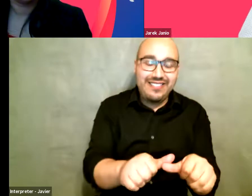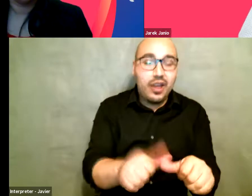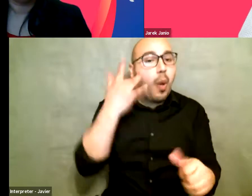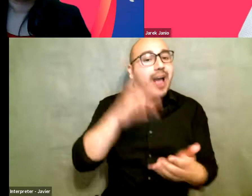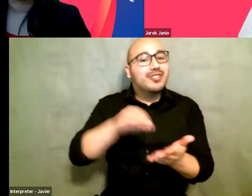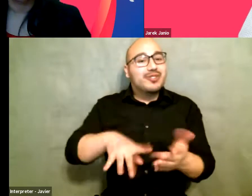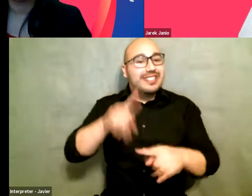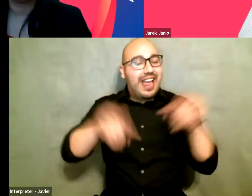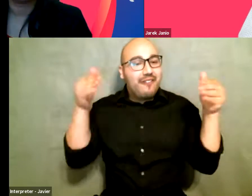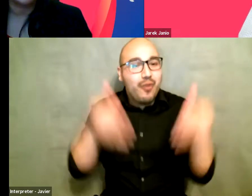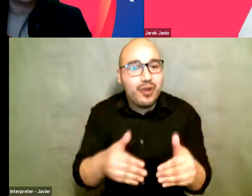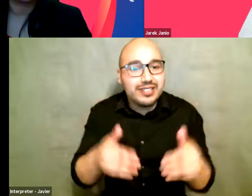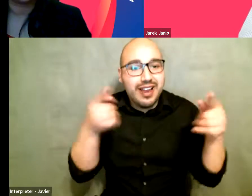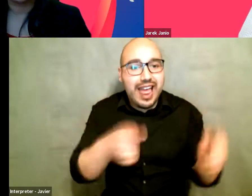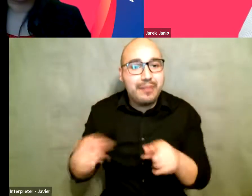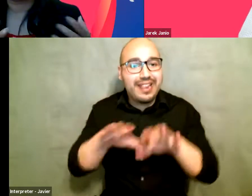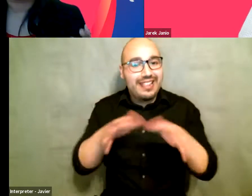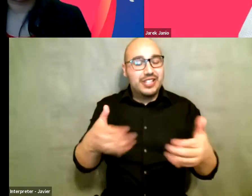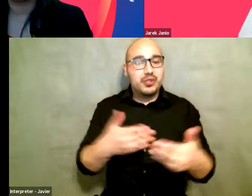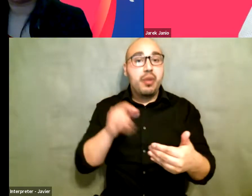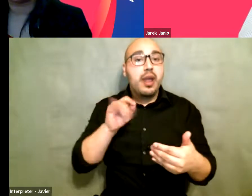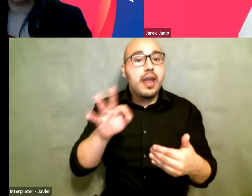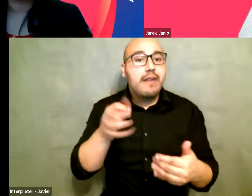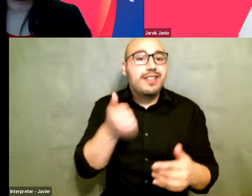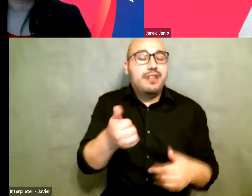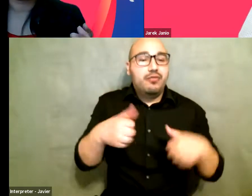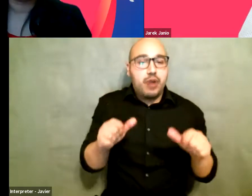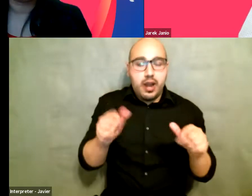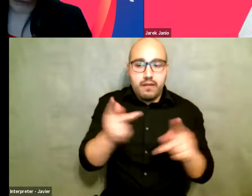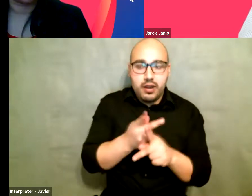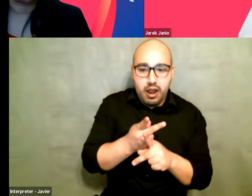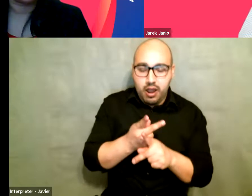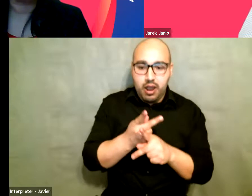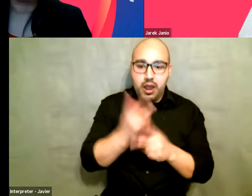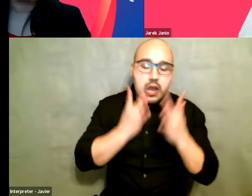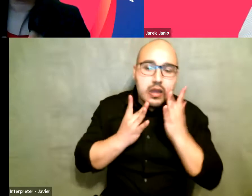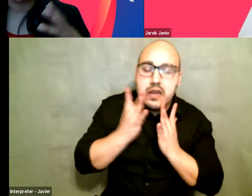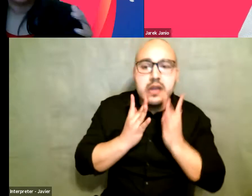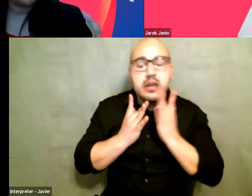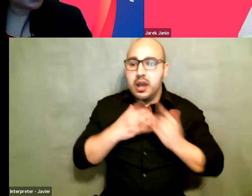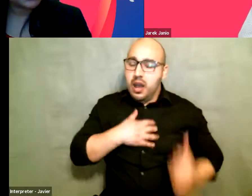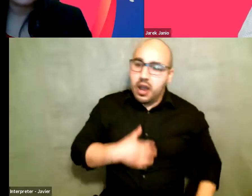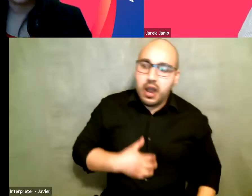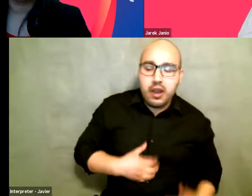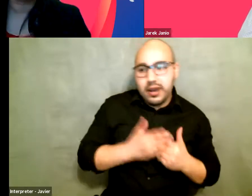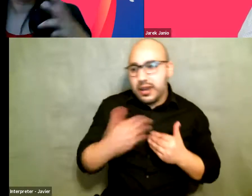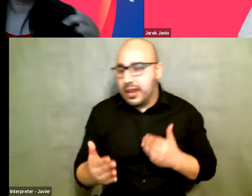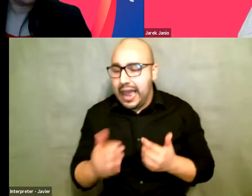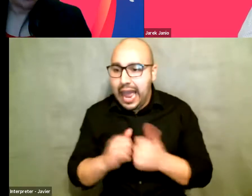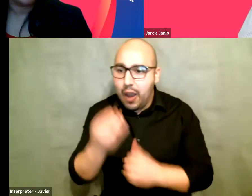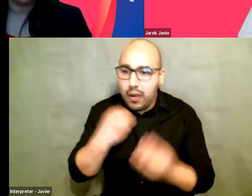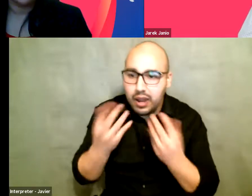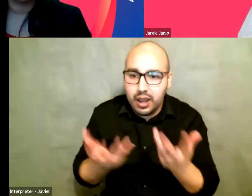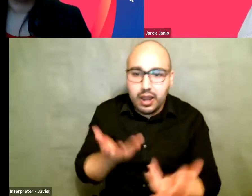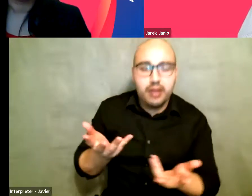focus on what is happening in the classroom if they're trying to figure out where their next meal is coming from. So that's that basic needs,